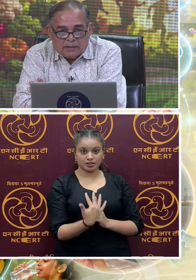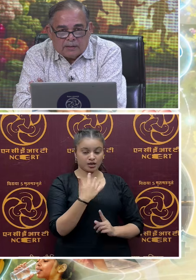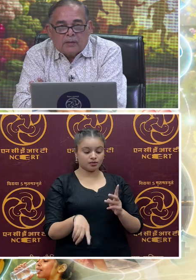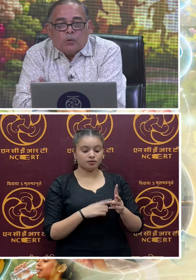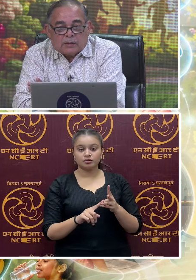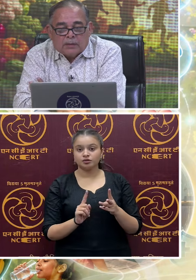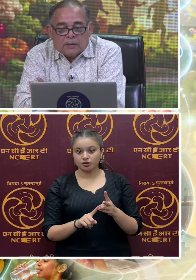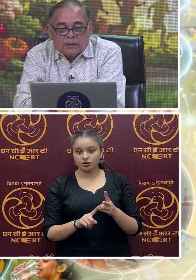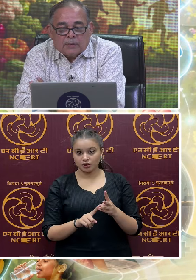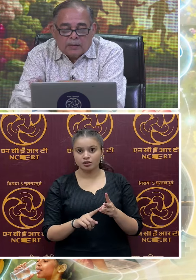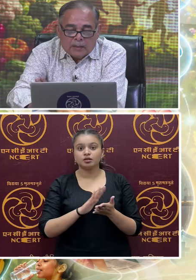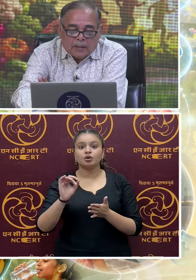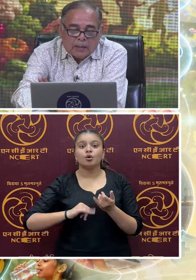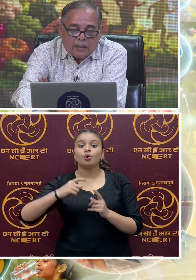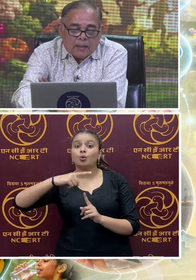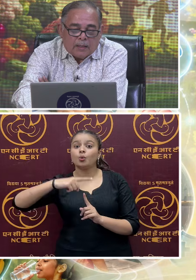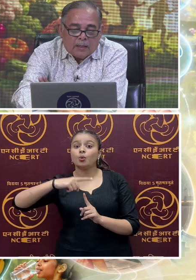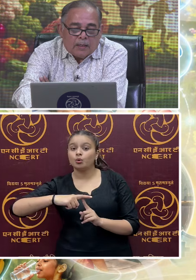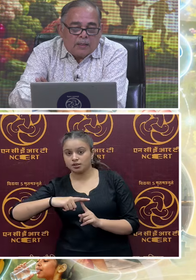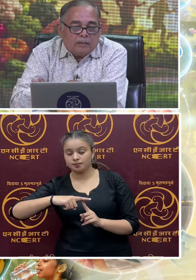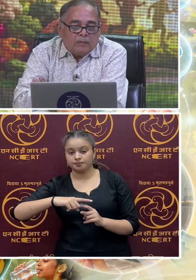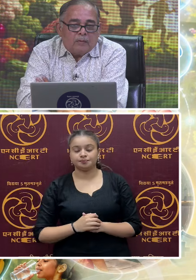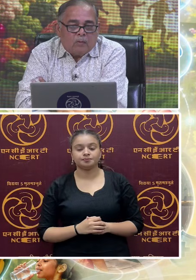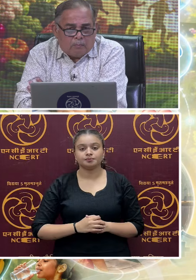and third is the host.